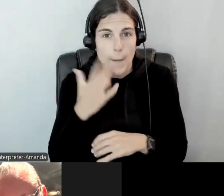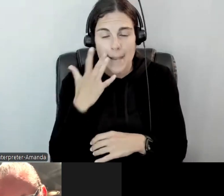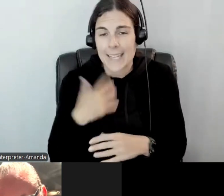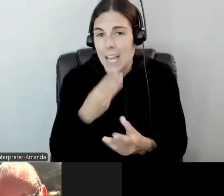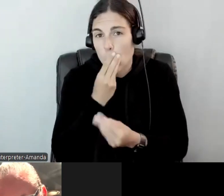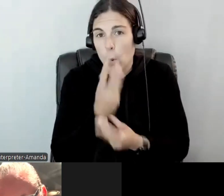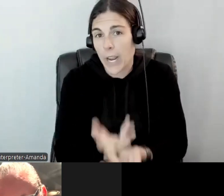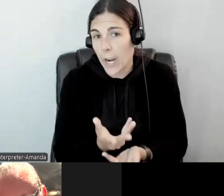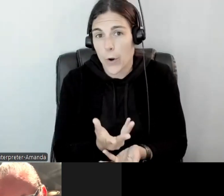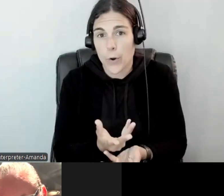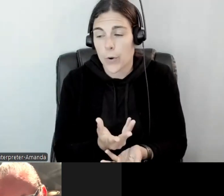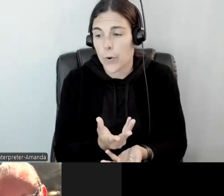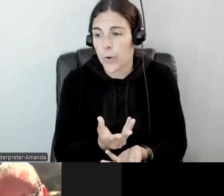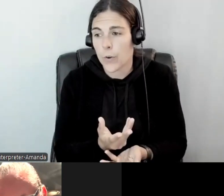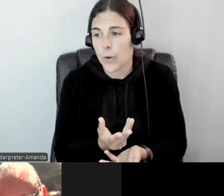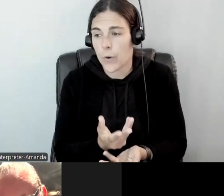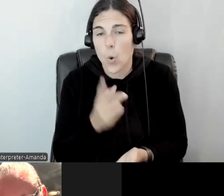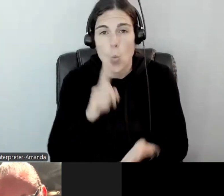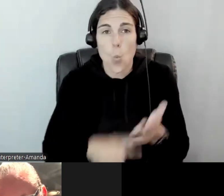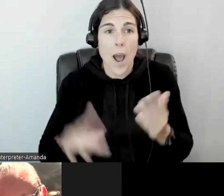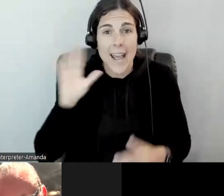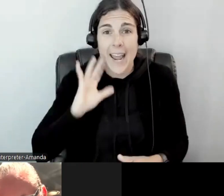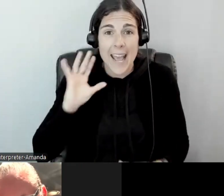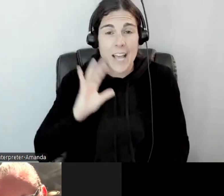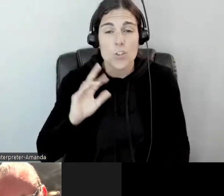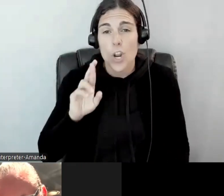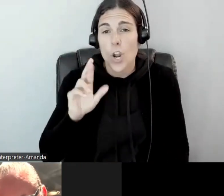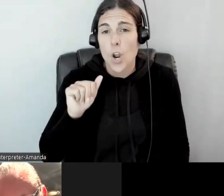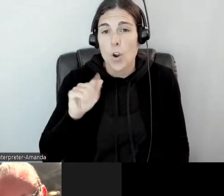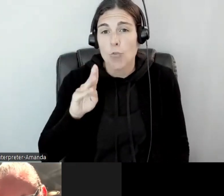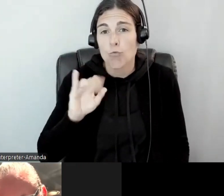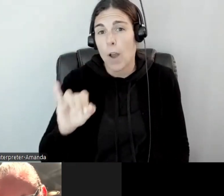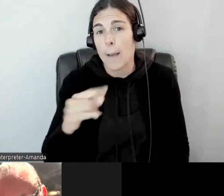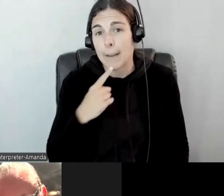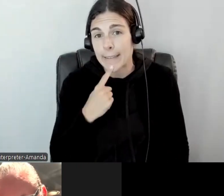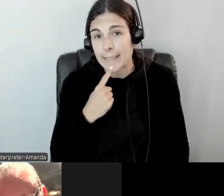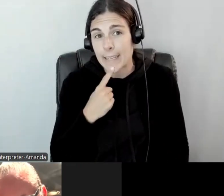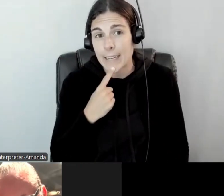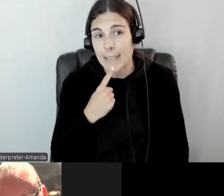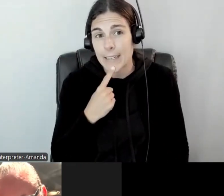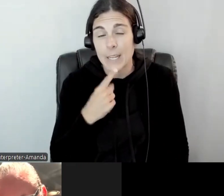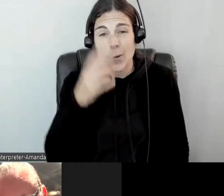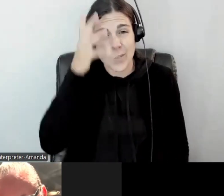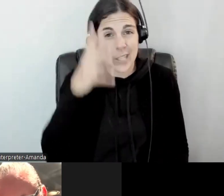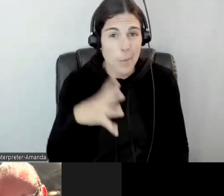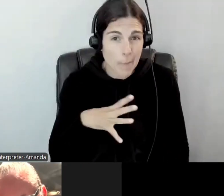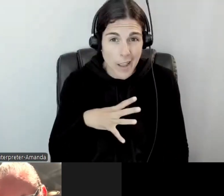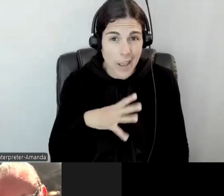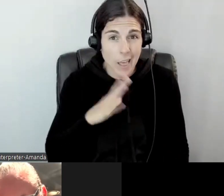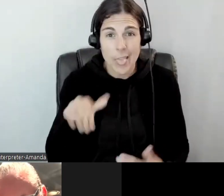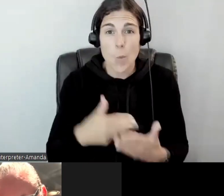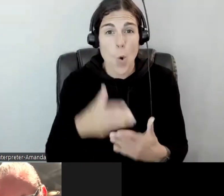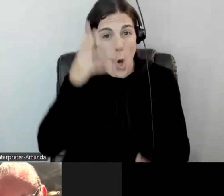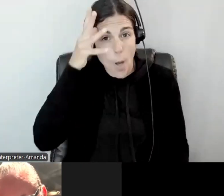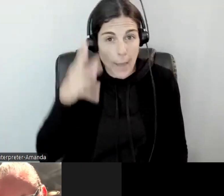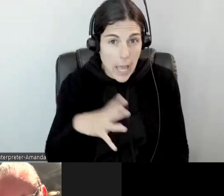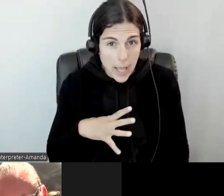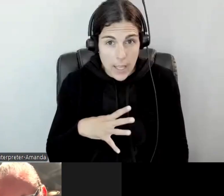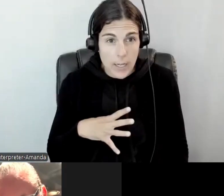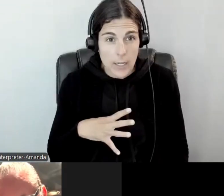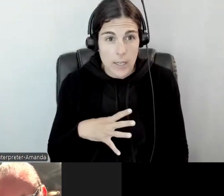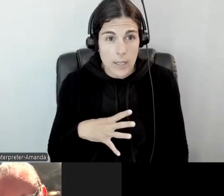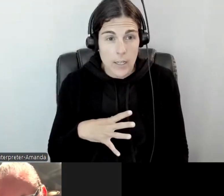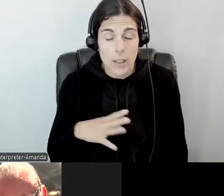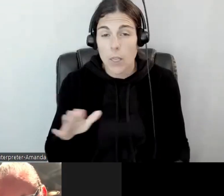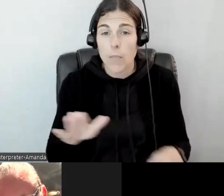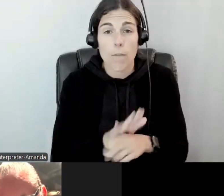care really what an ancient rabbi said when, first of all, it was a guy, they were all guys, right? You know, the whole